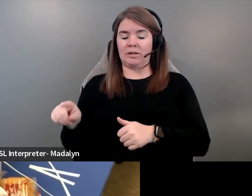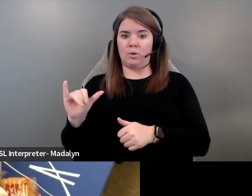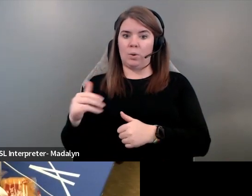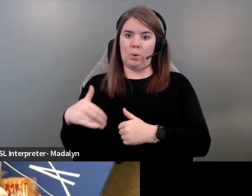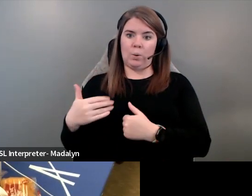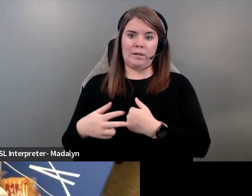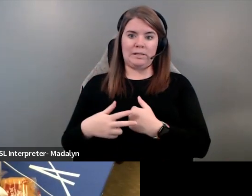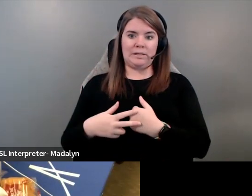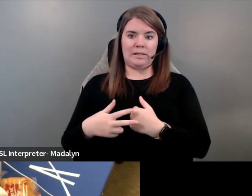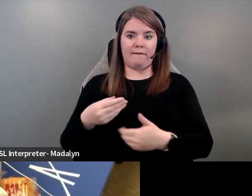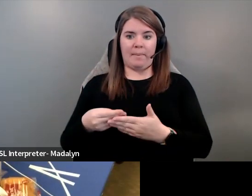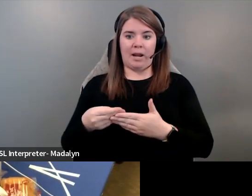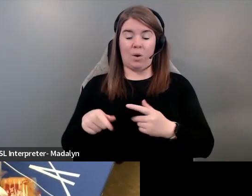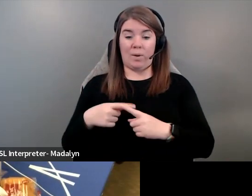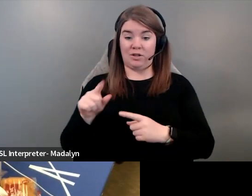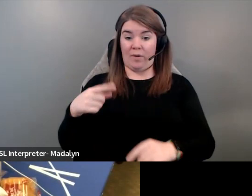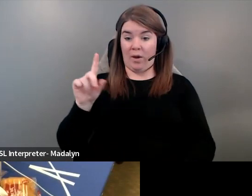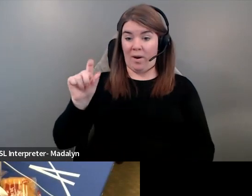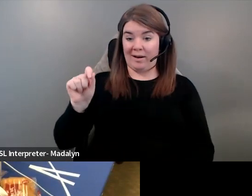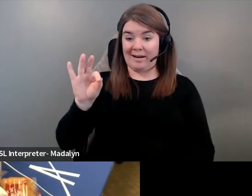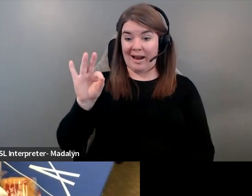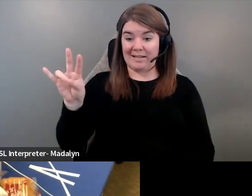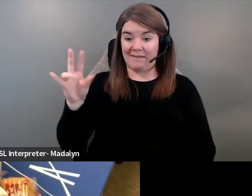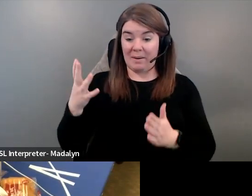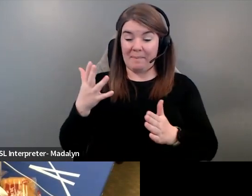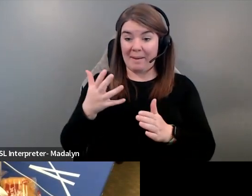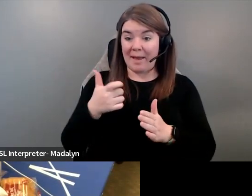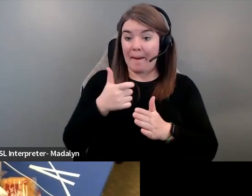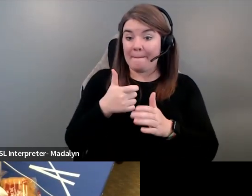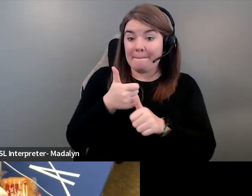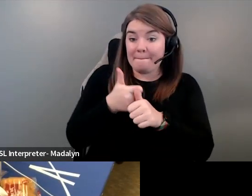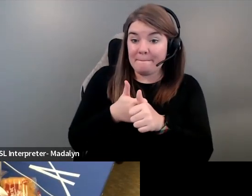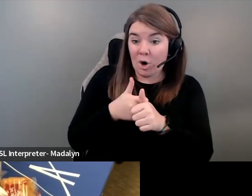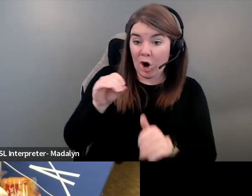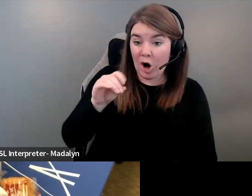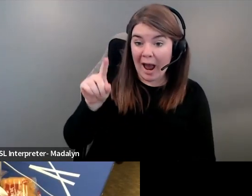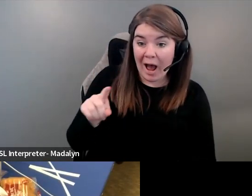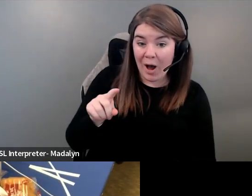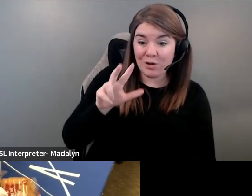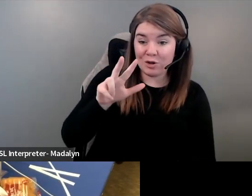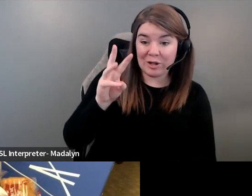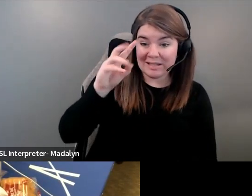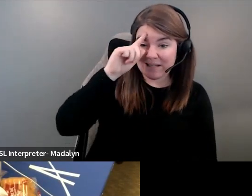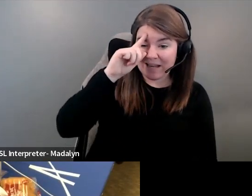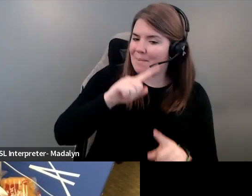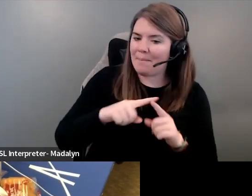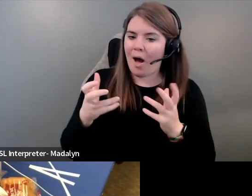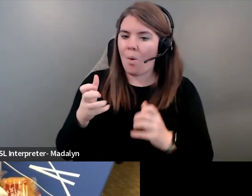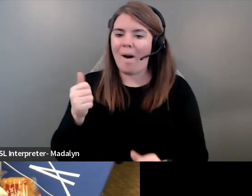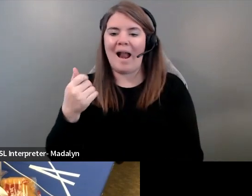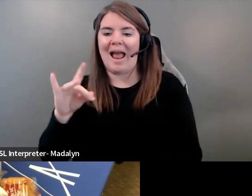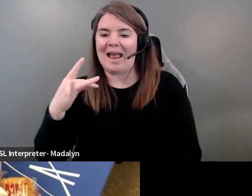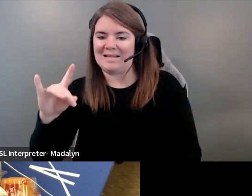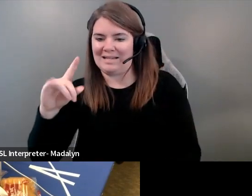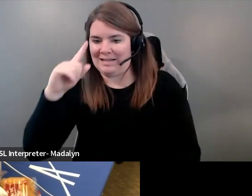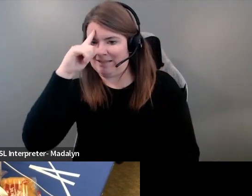only $1.97, by the ounce, it might be 36 cents. And you're going to want to shop for things that are around 18 cents an ounce to save